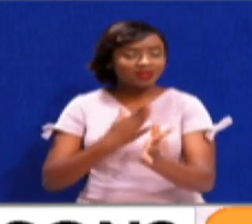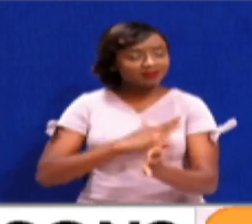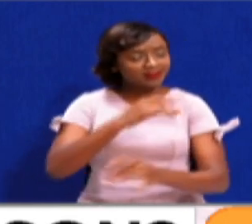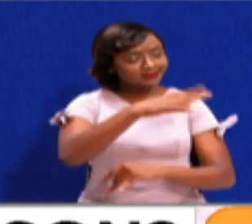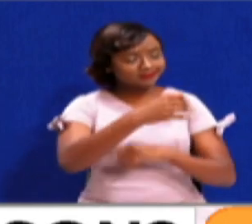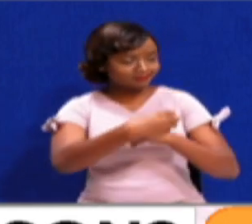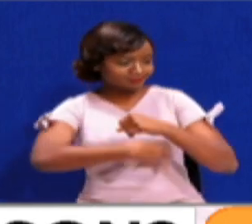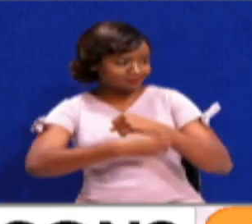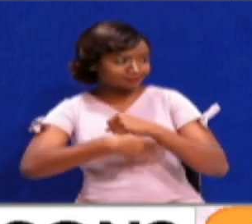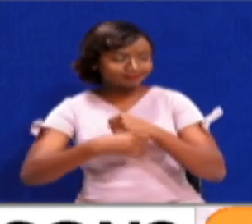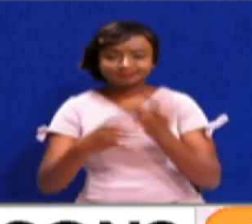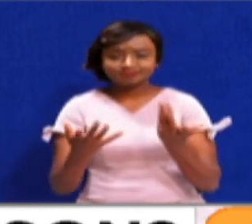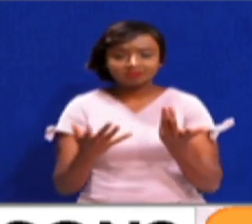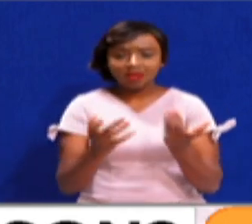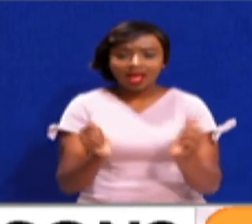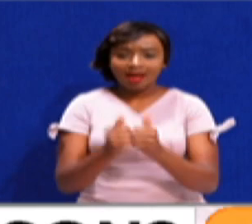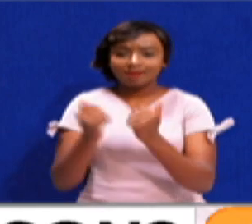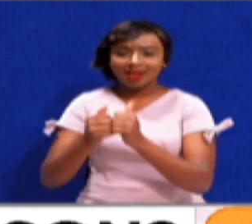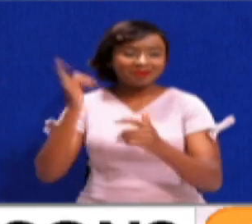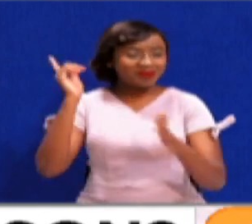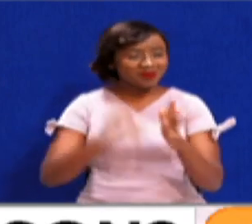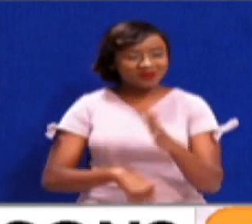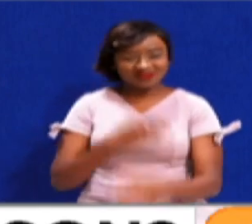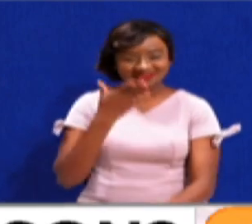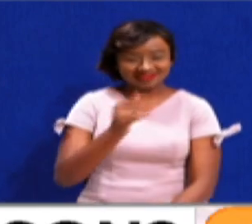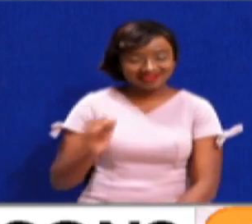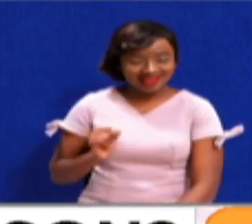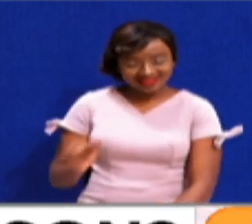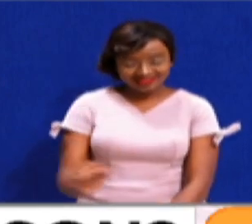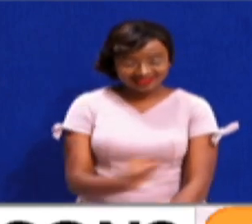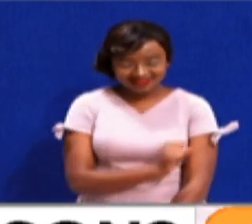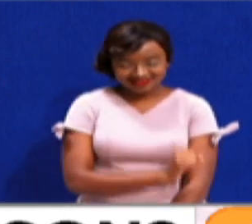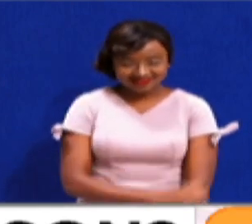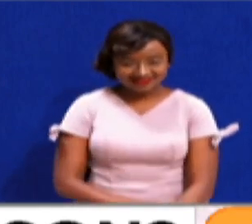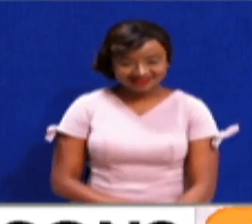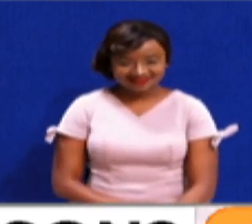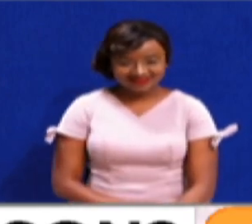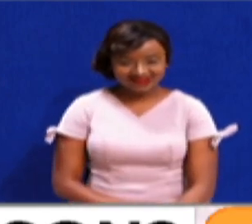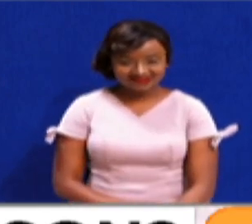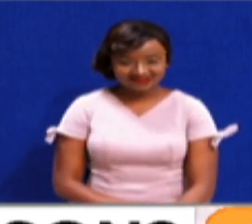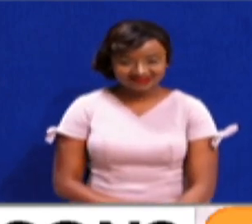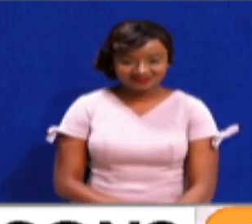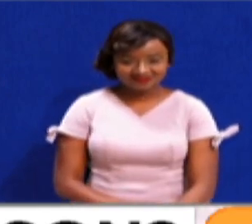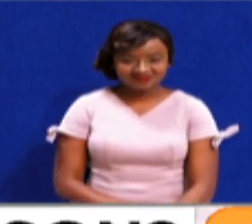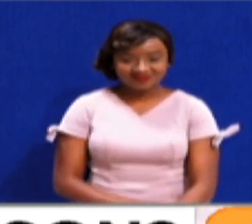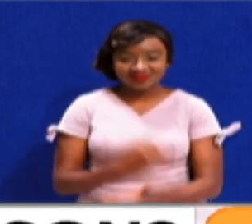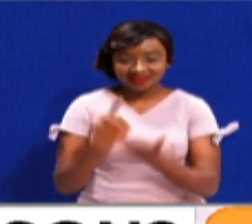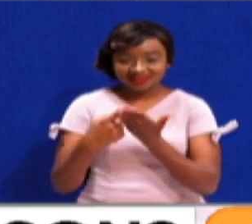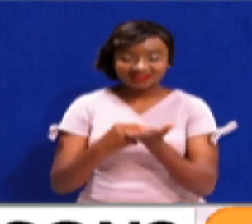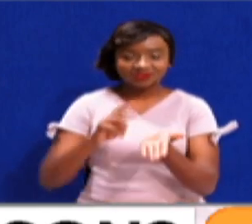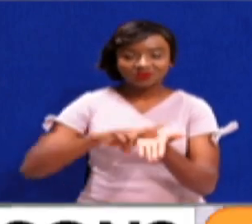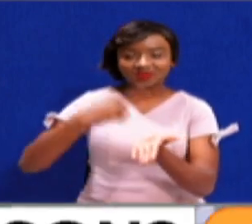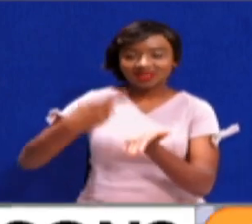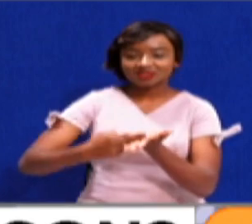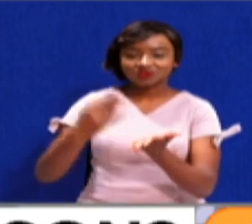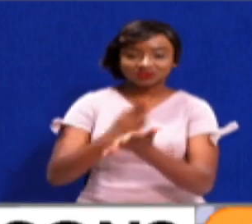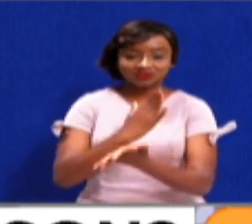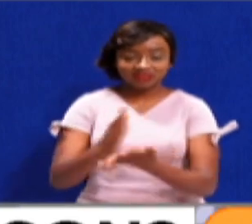speed. What on earth has been going on with the Senate and the sharing of revenue formula? I think